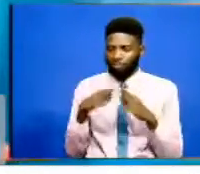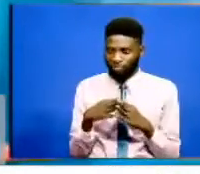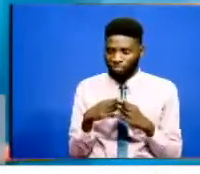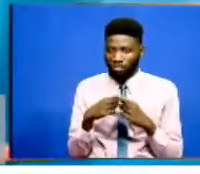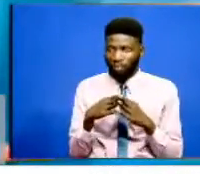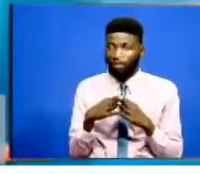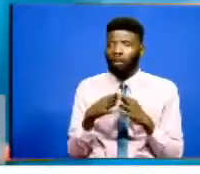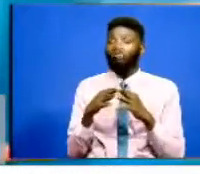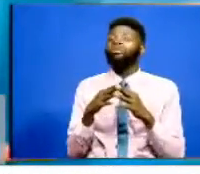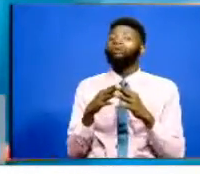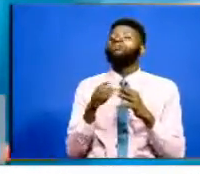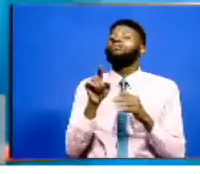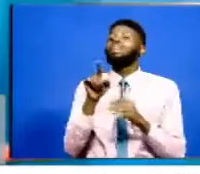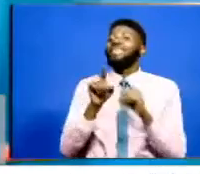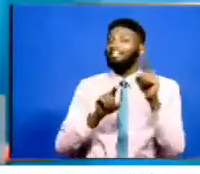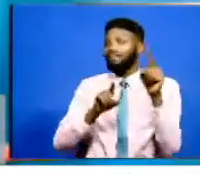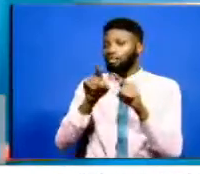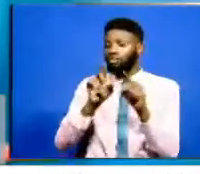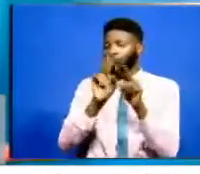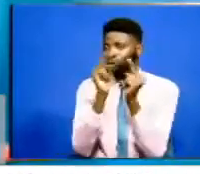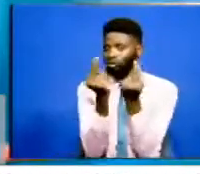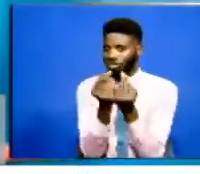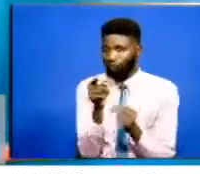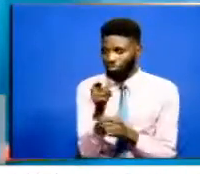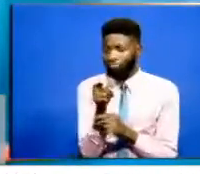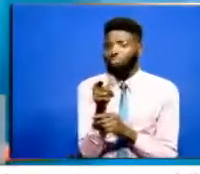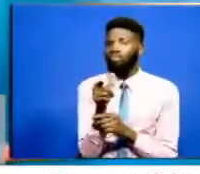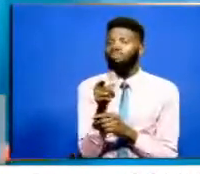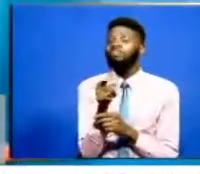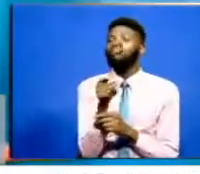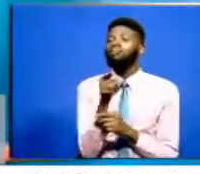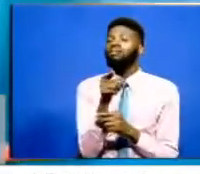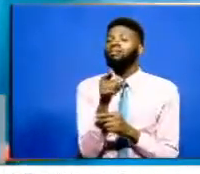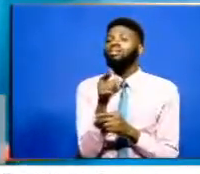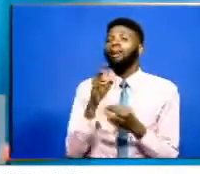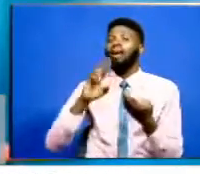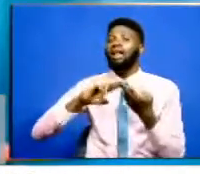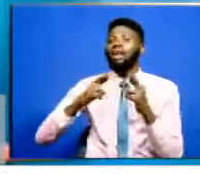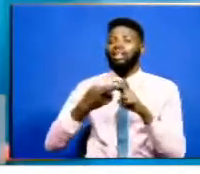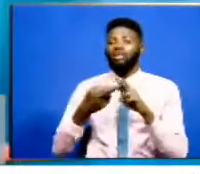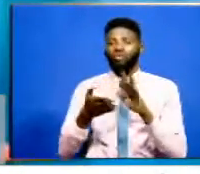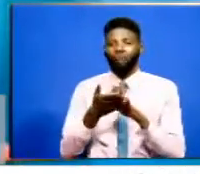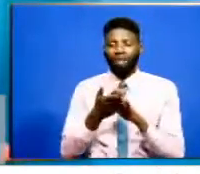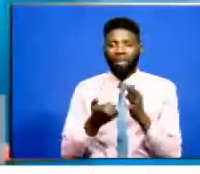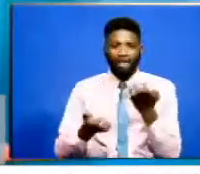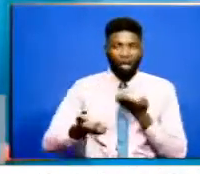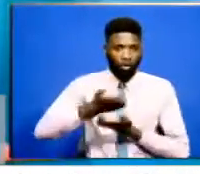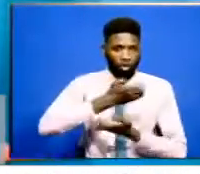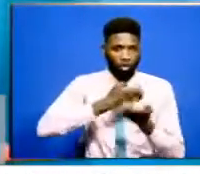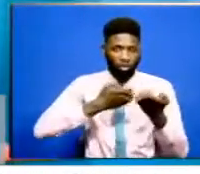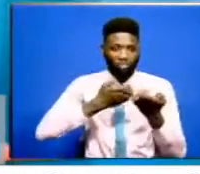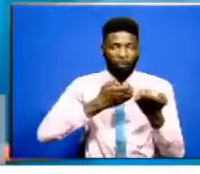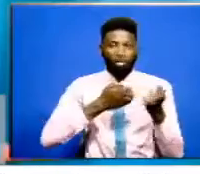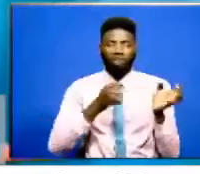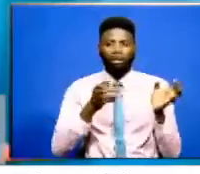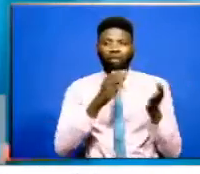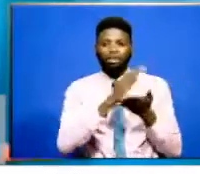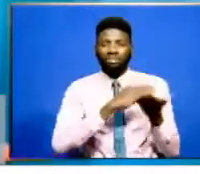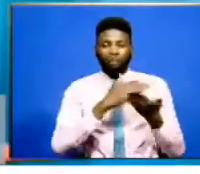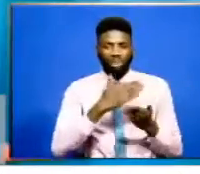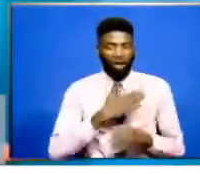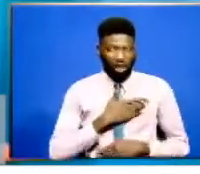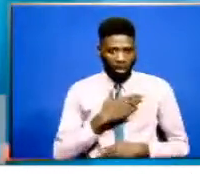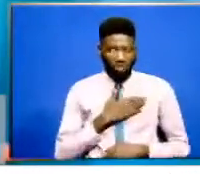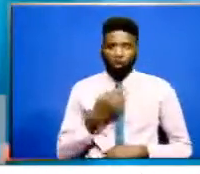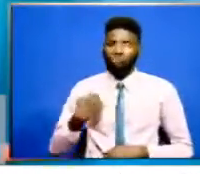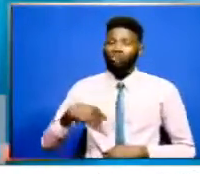unit is the unit that is related to our economy division, who is working on this matter. We